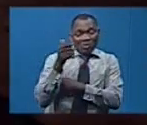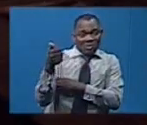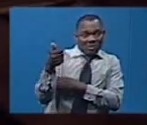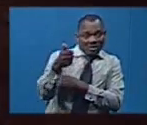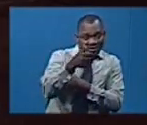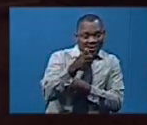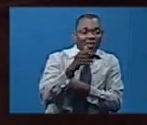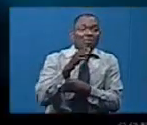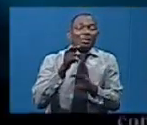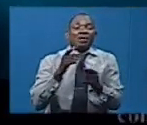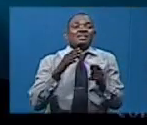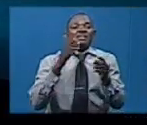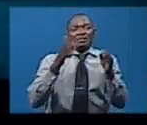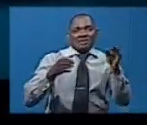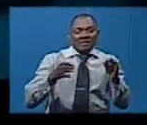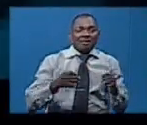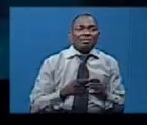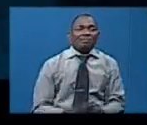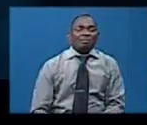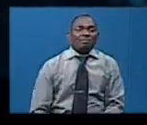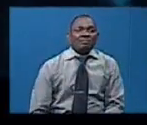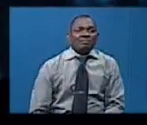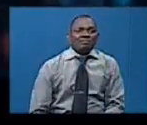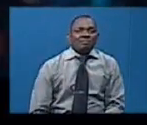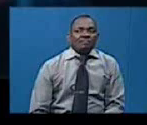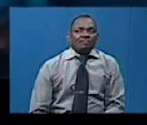them after their compulsion forgiving